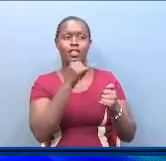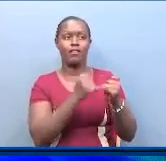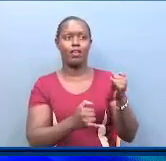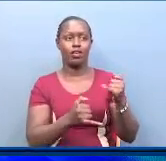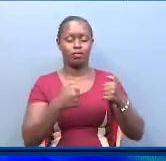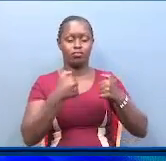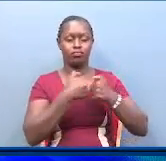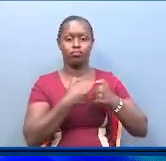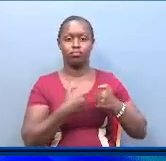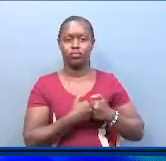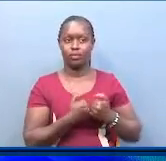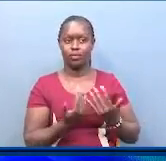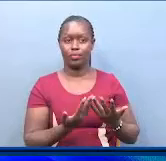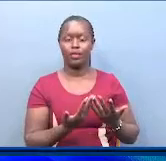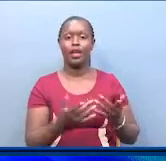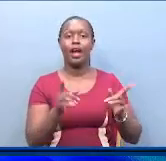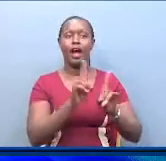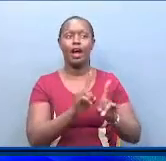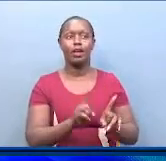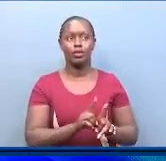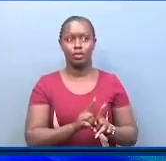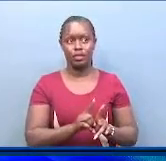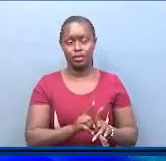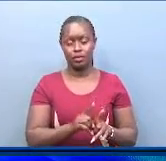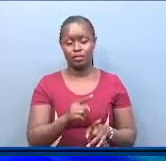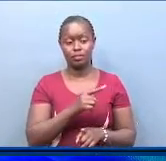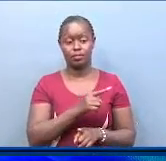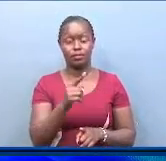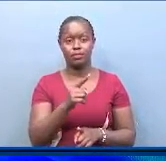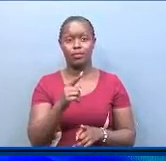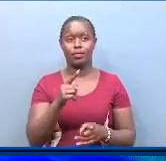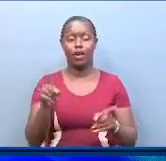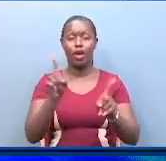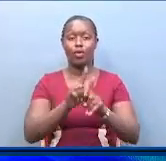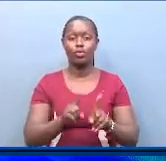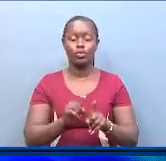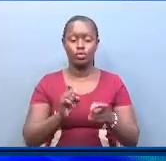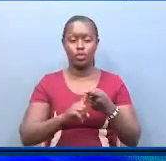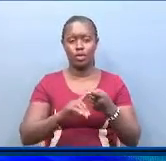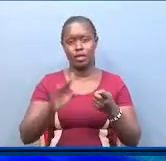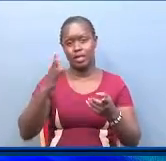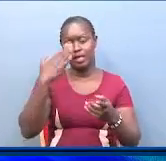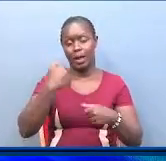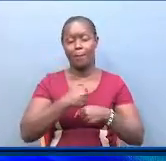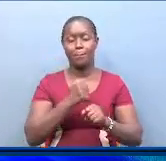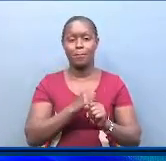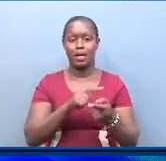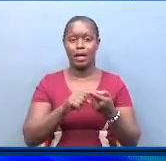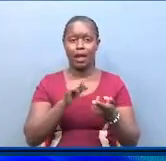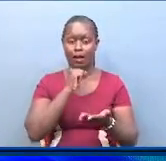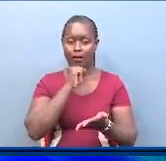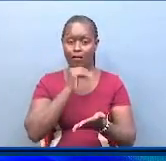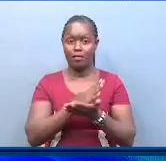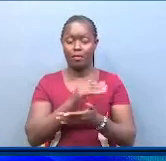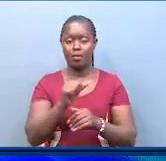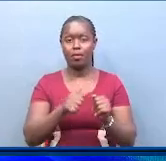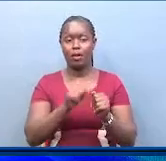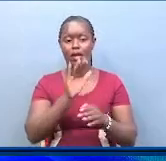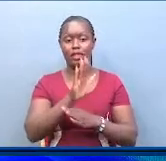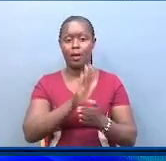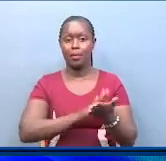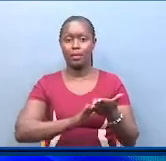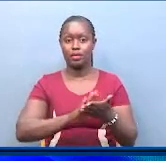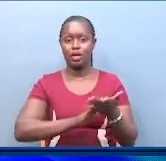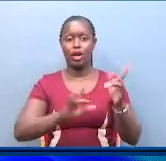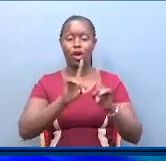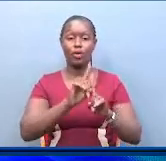rallies. In fact, they are solidifying their bases. Uh-huh. And you'll